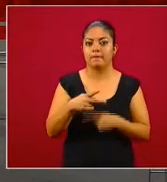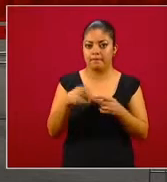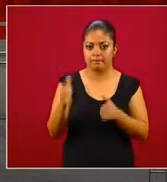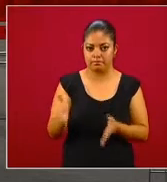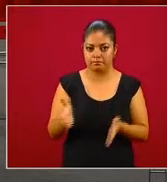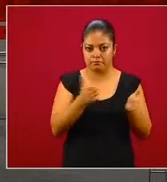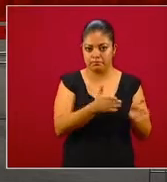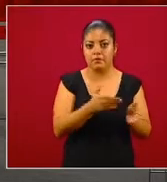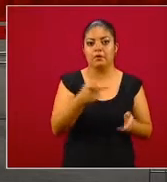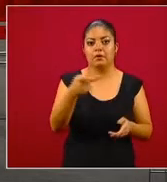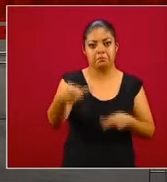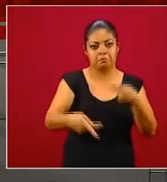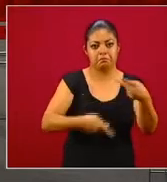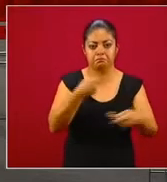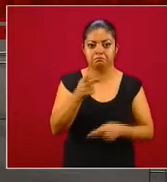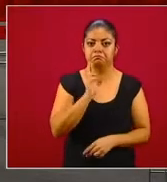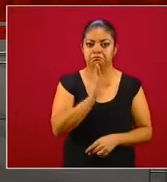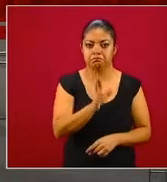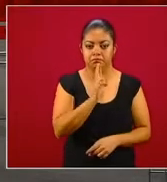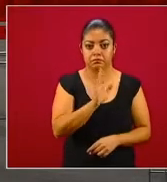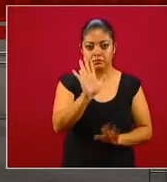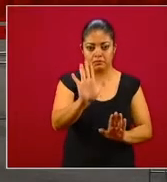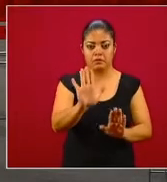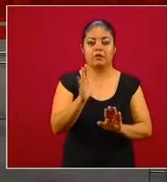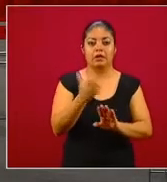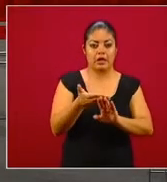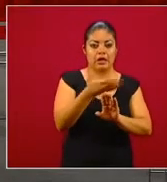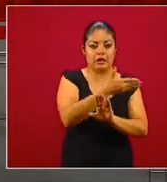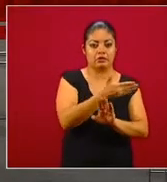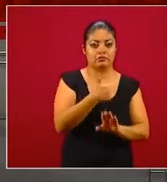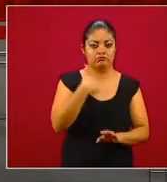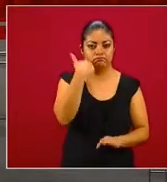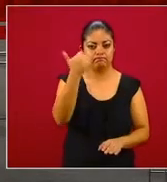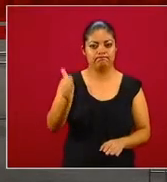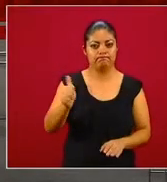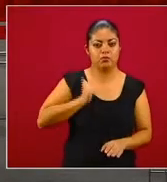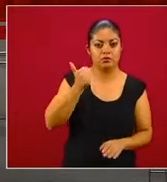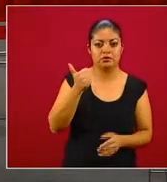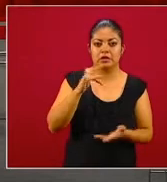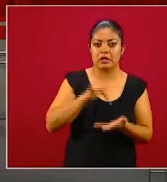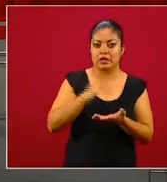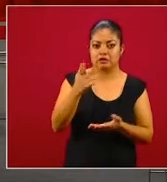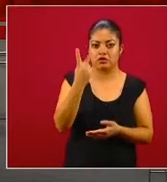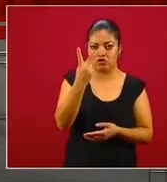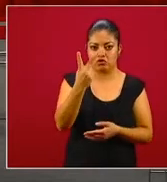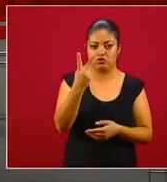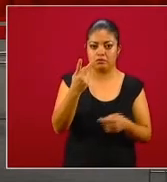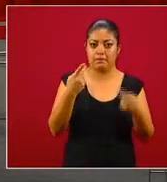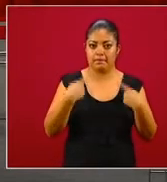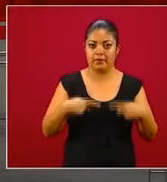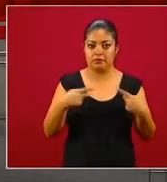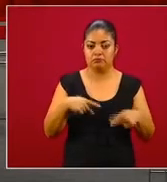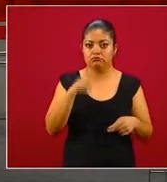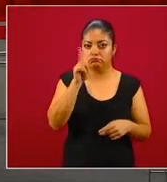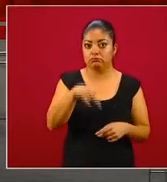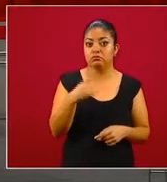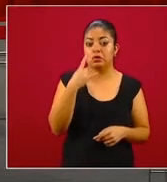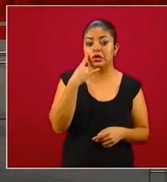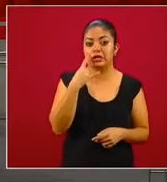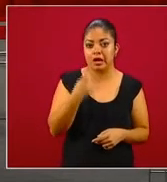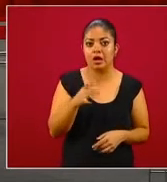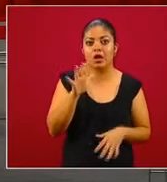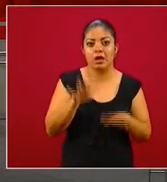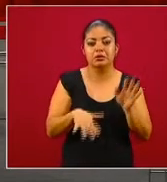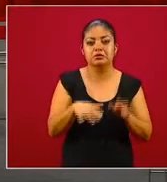Let's now go to the Q&A period. Before we do, I want to take a moment to give my heartfelt thanks to two